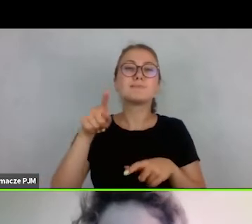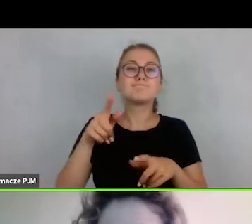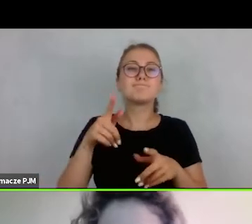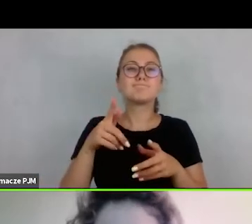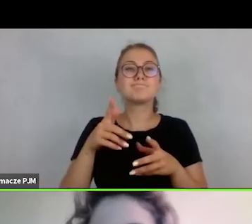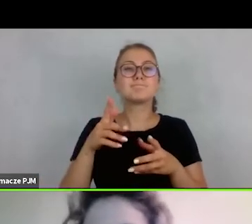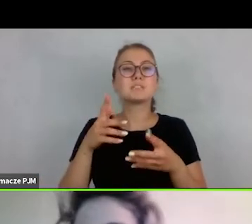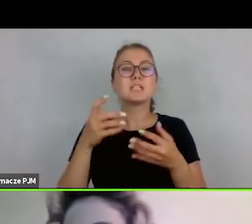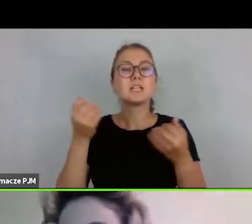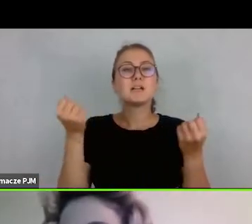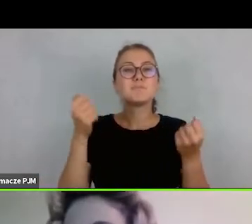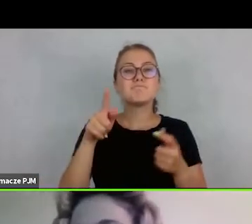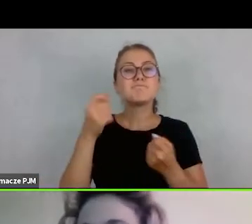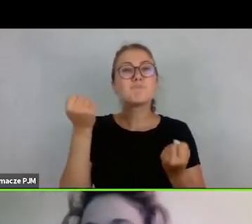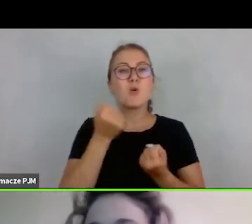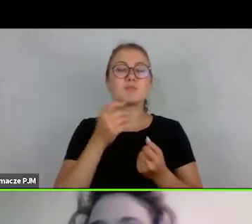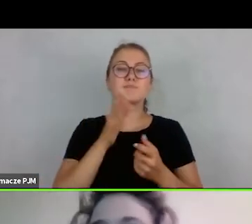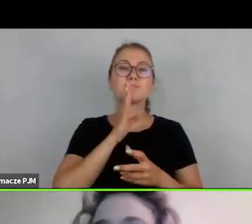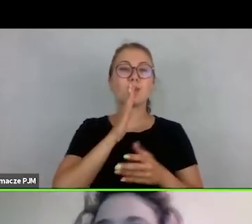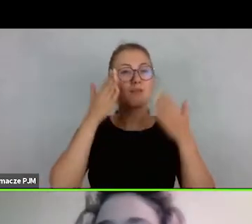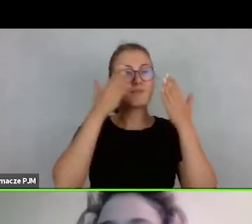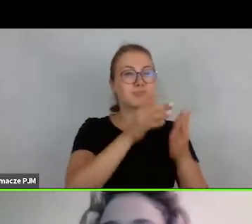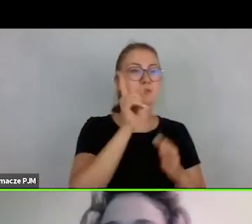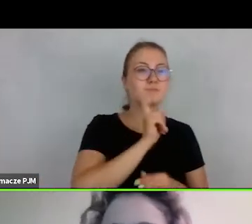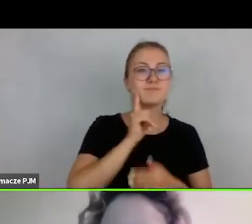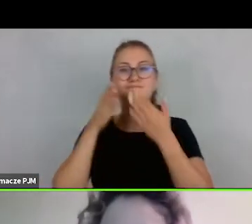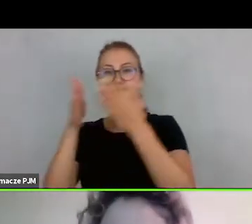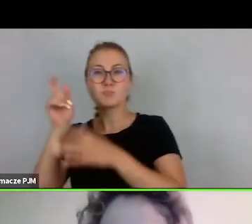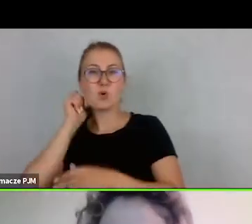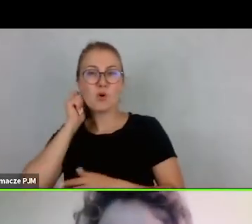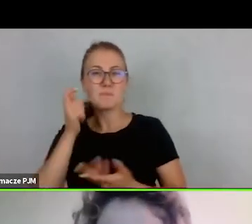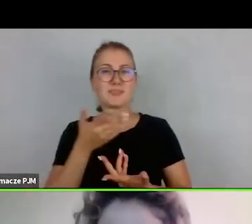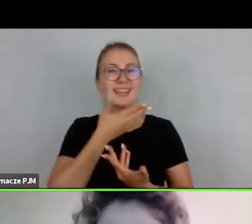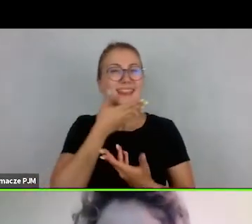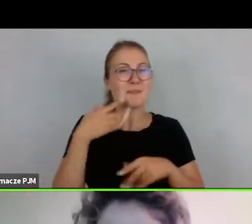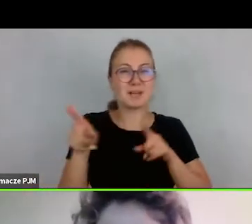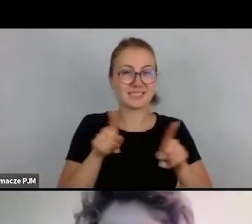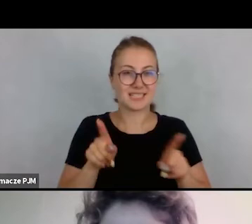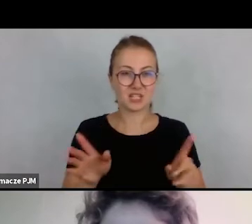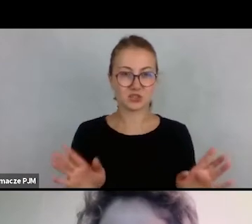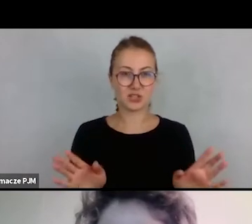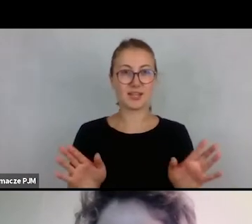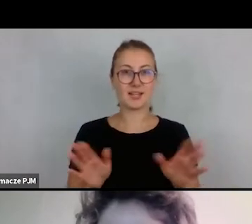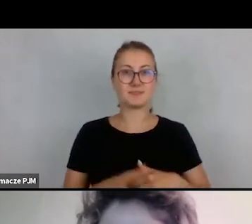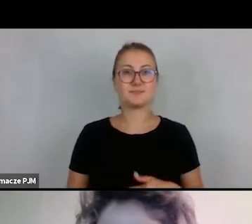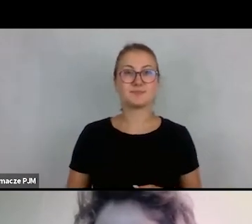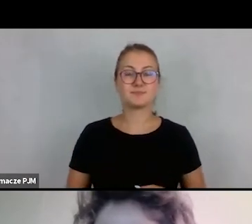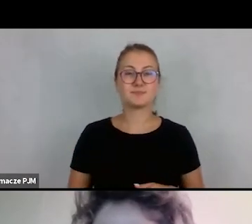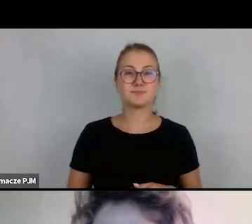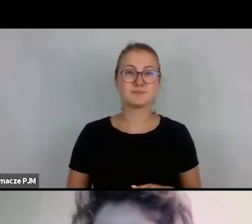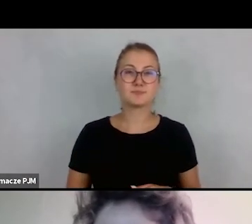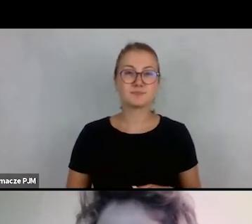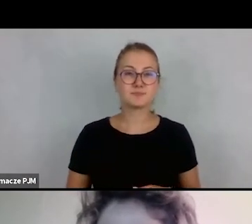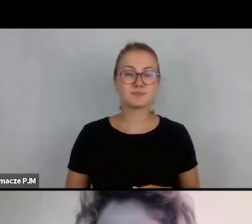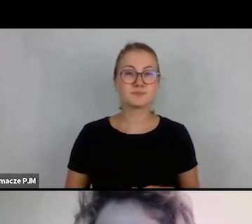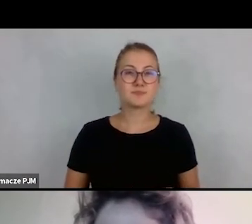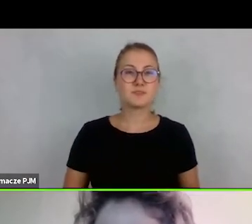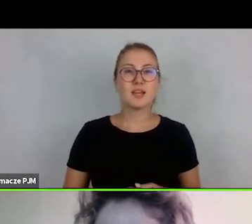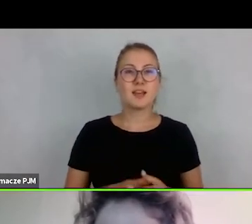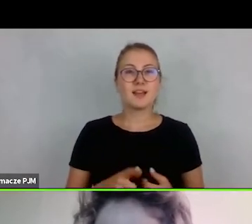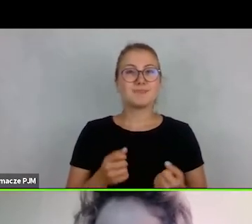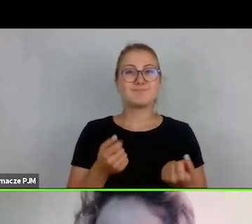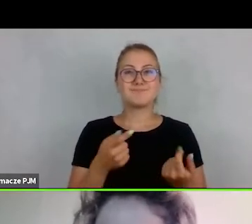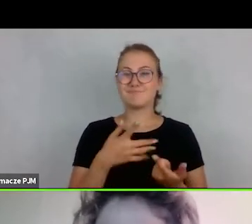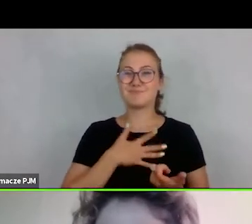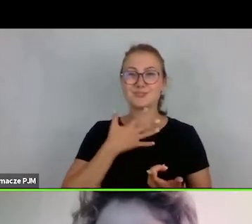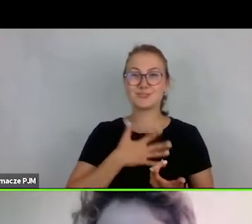Yeah, it would be great to be in this point. I'm not sure that we are there yet. You know, Yeah. I am just a mom of